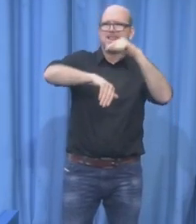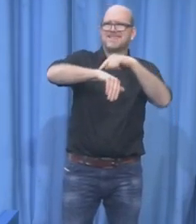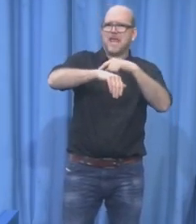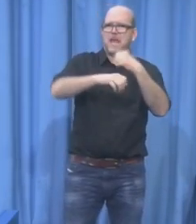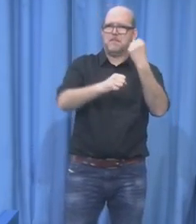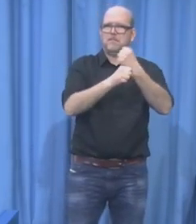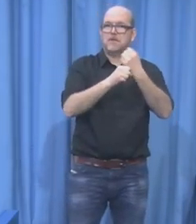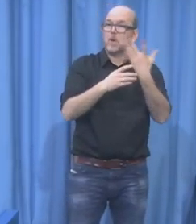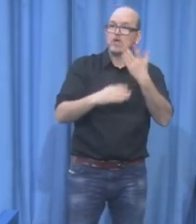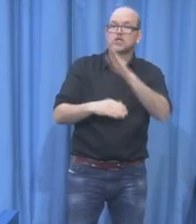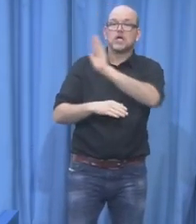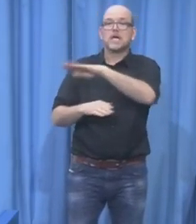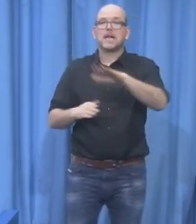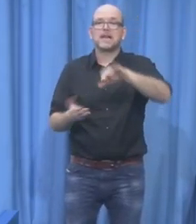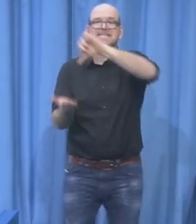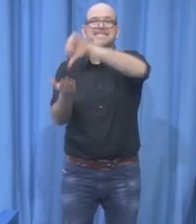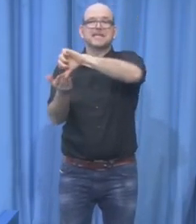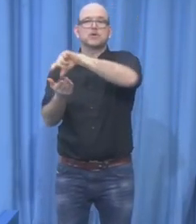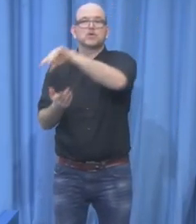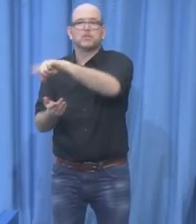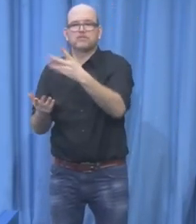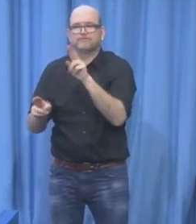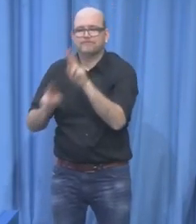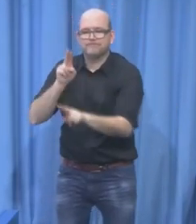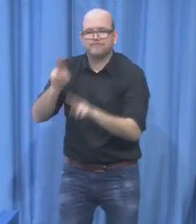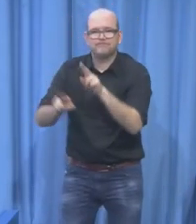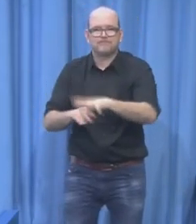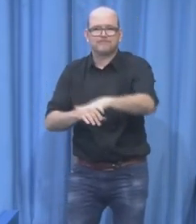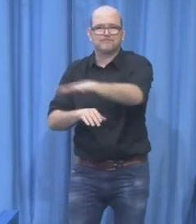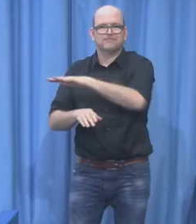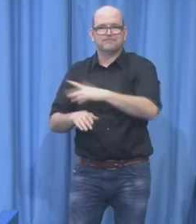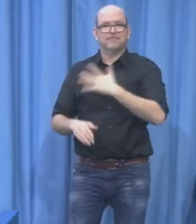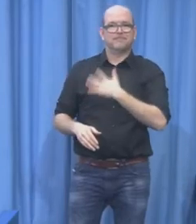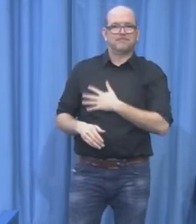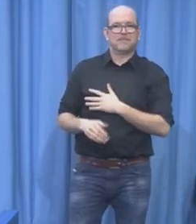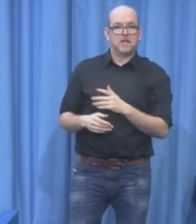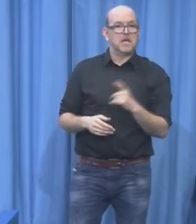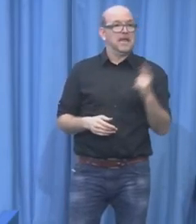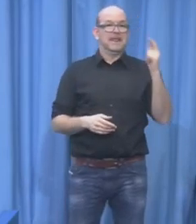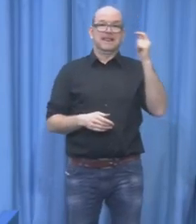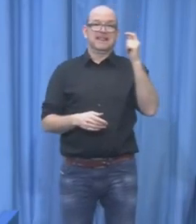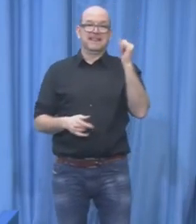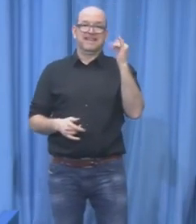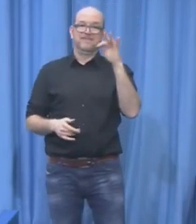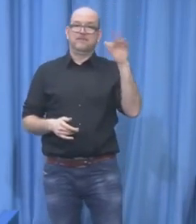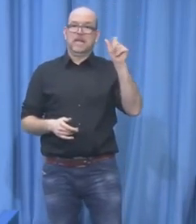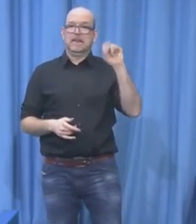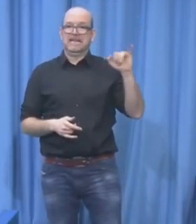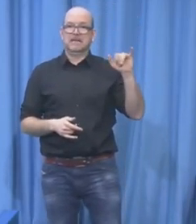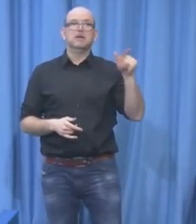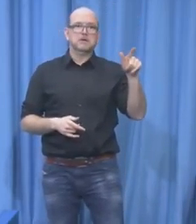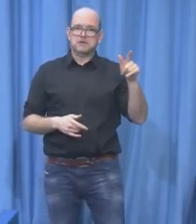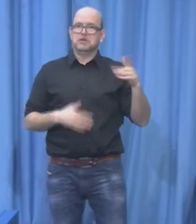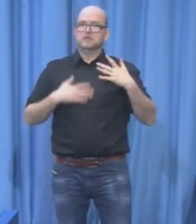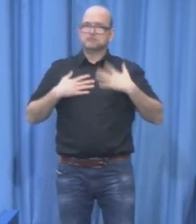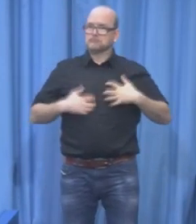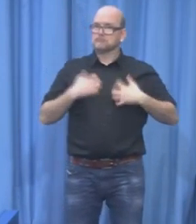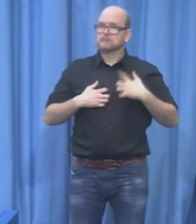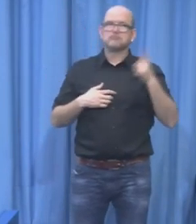I don't know if I mentioned Tiffany has an intellectual disability, so that was kind of her course through our summer employment